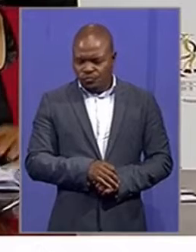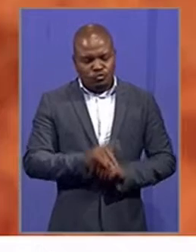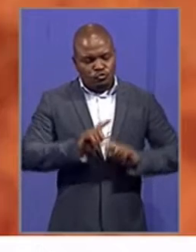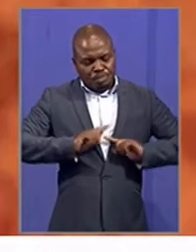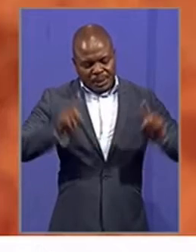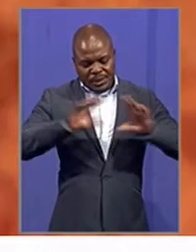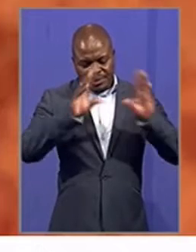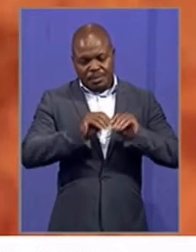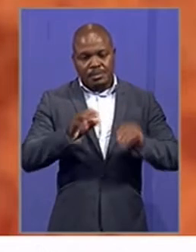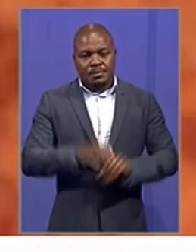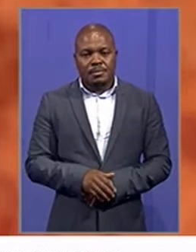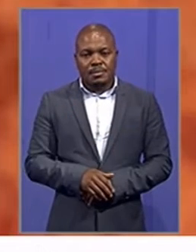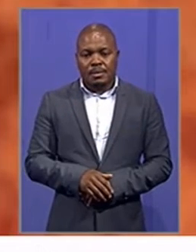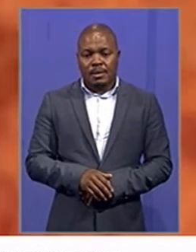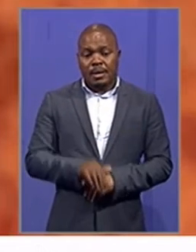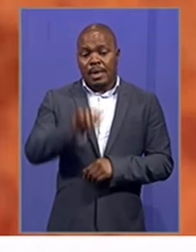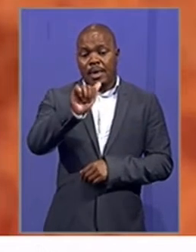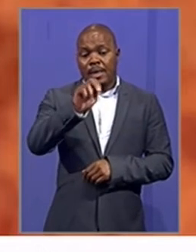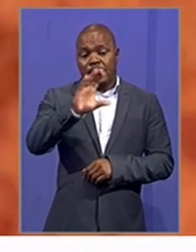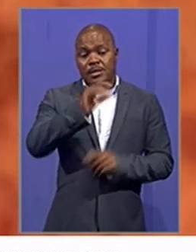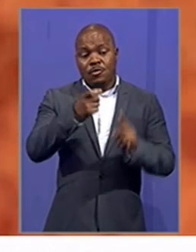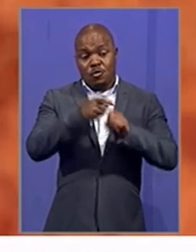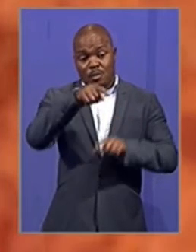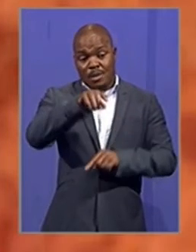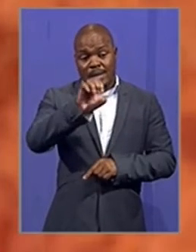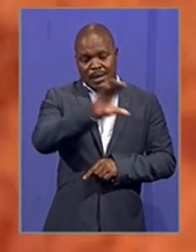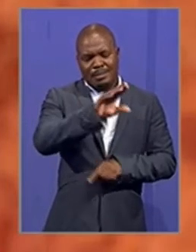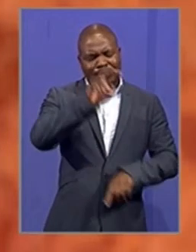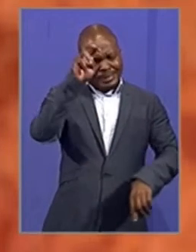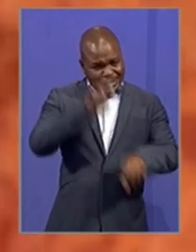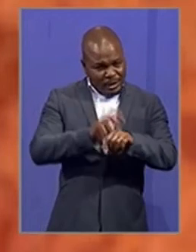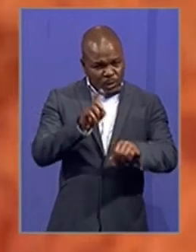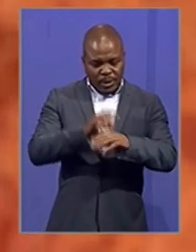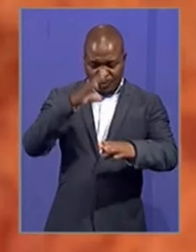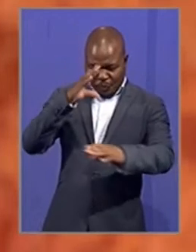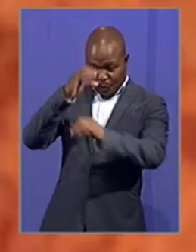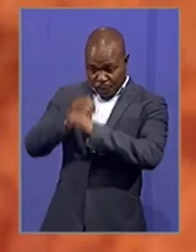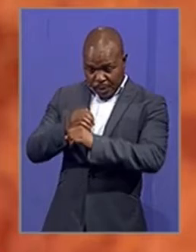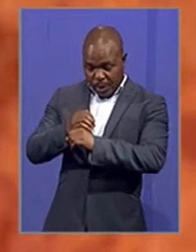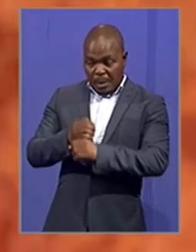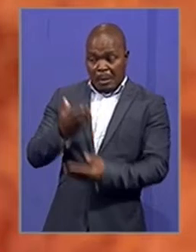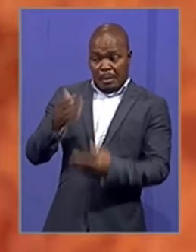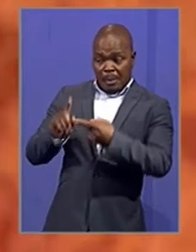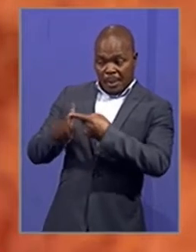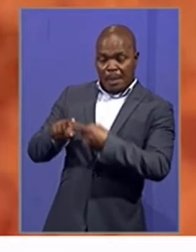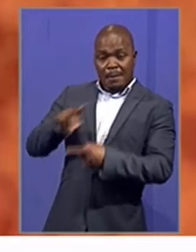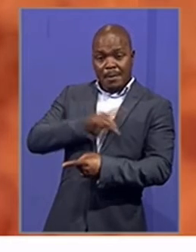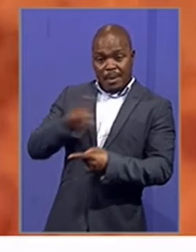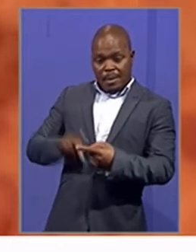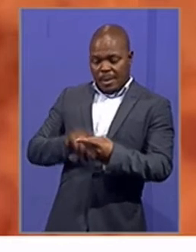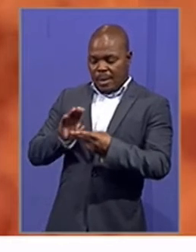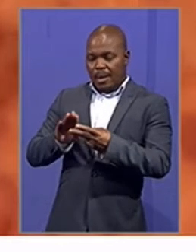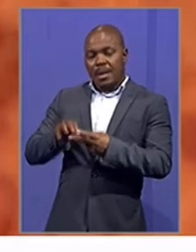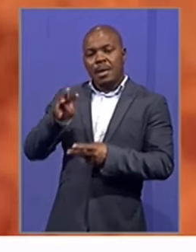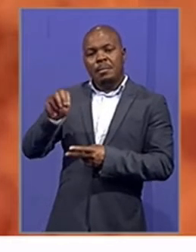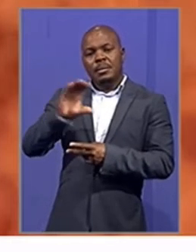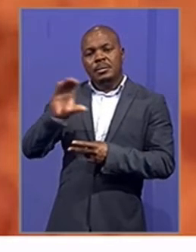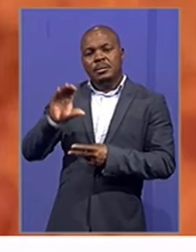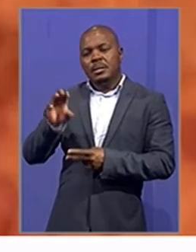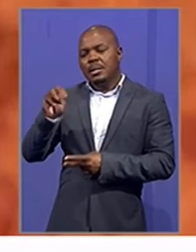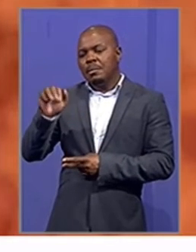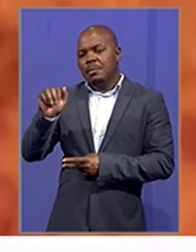The question that the ANC in the Eastern Cape ought to concern itself with is whether Premier Mabuyane, MEC Matikizela and the